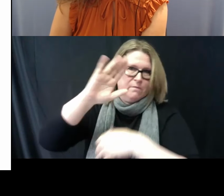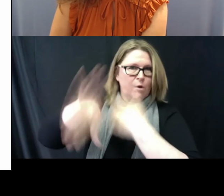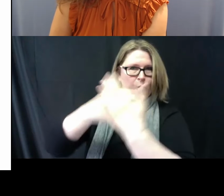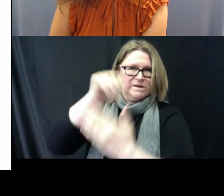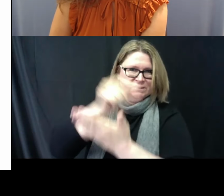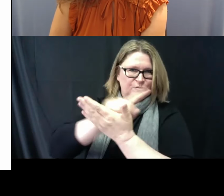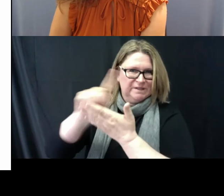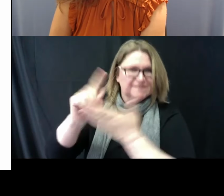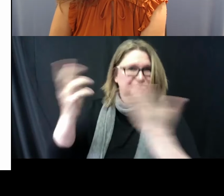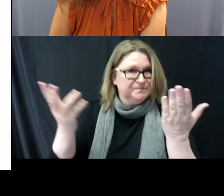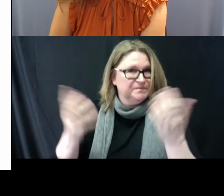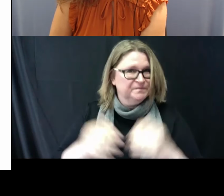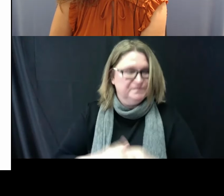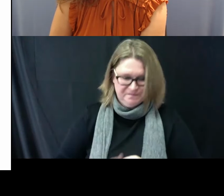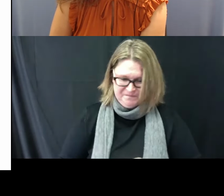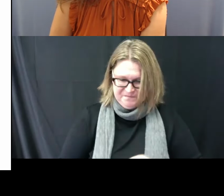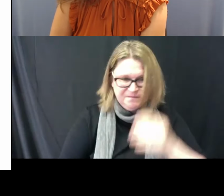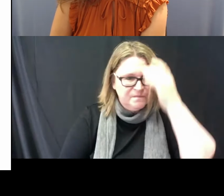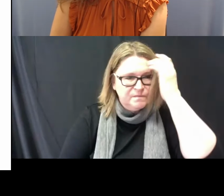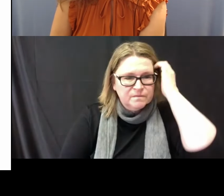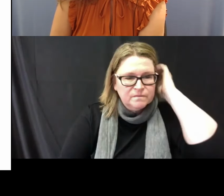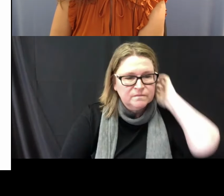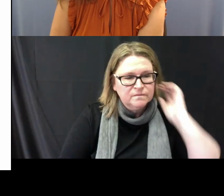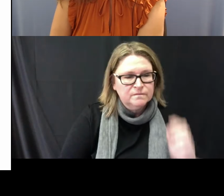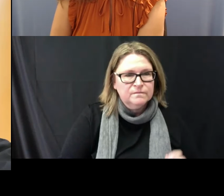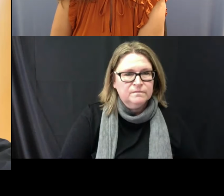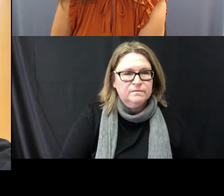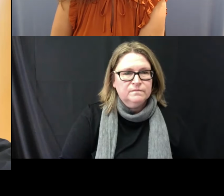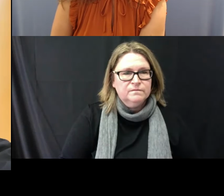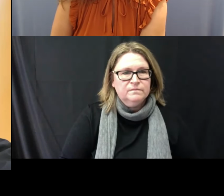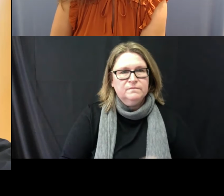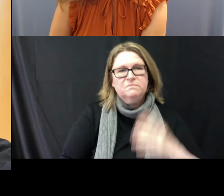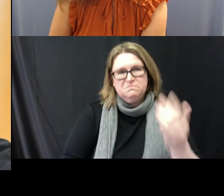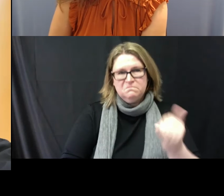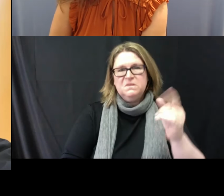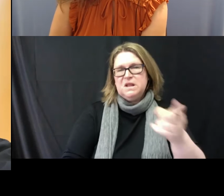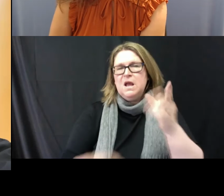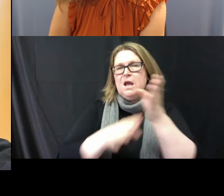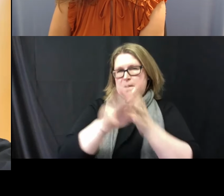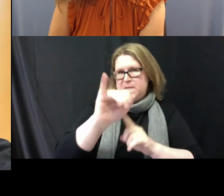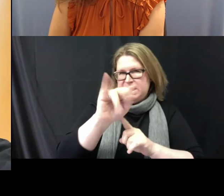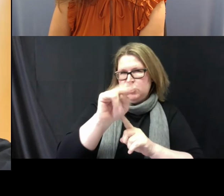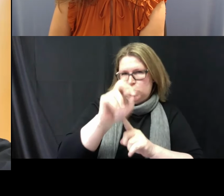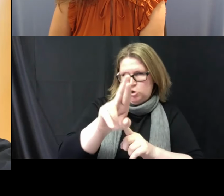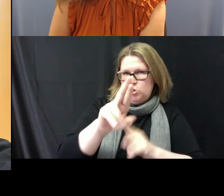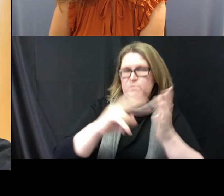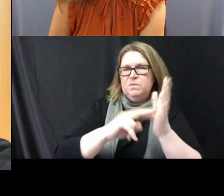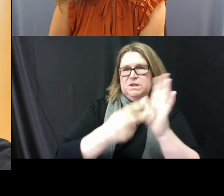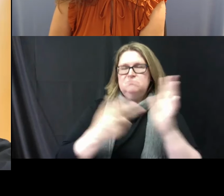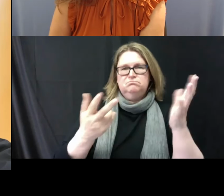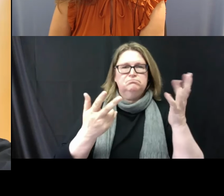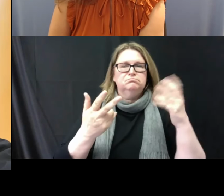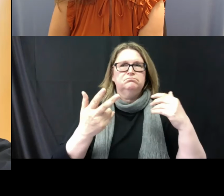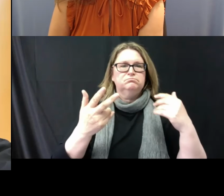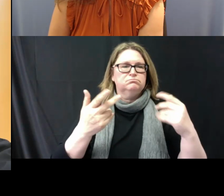And then you will receive help with coordinating that and reaching out in the community and being a part of the